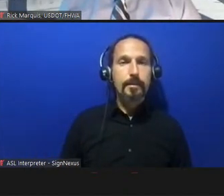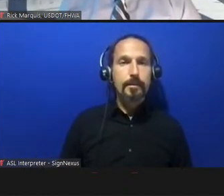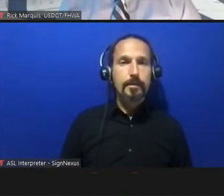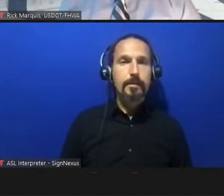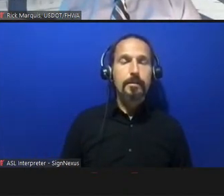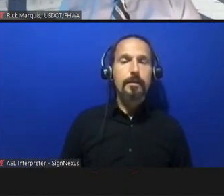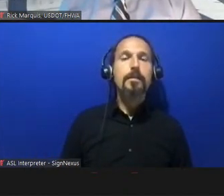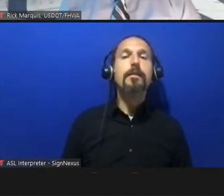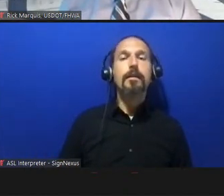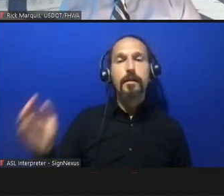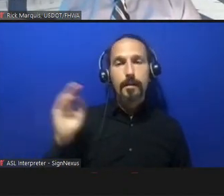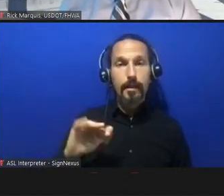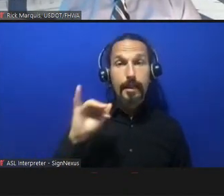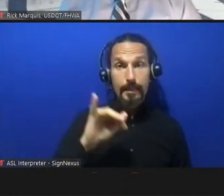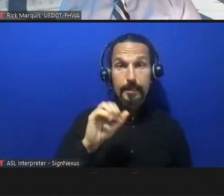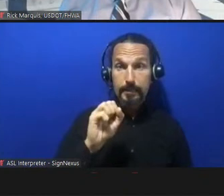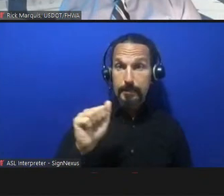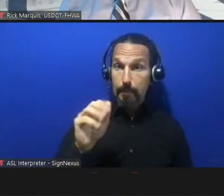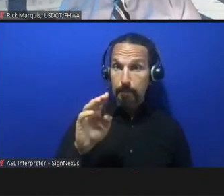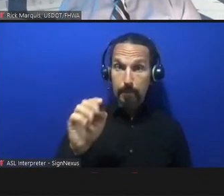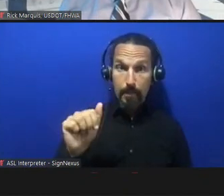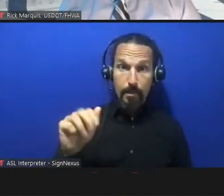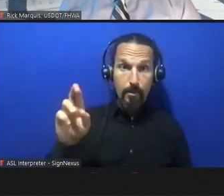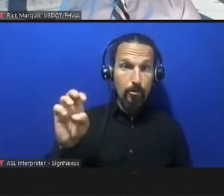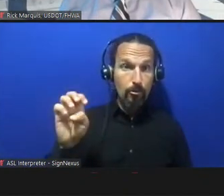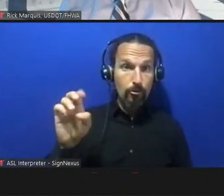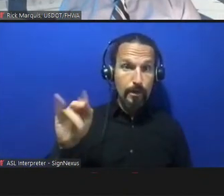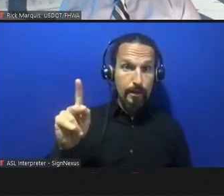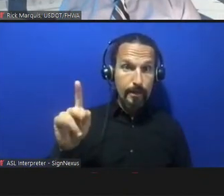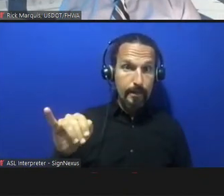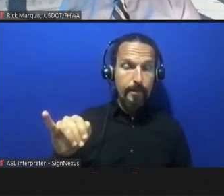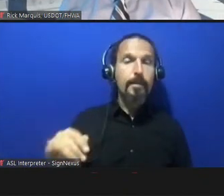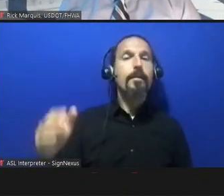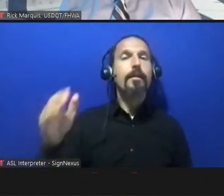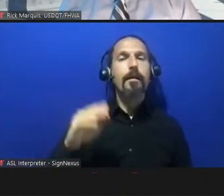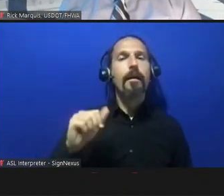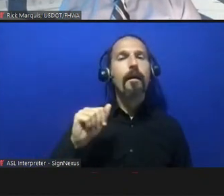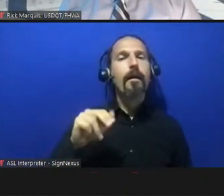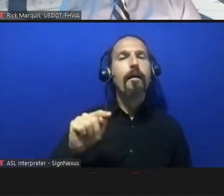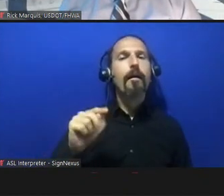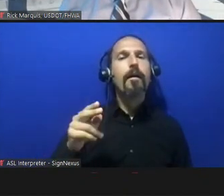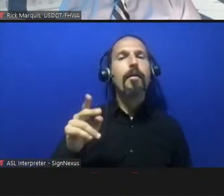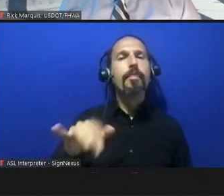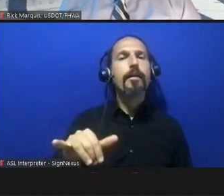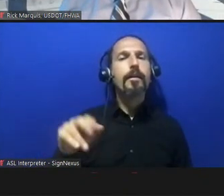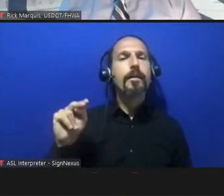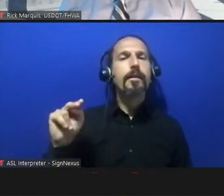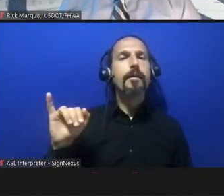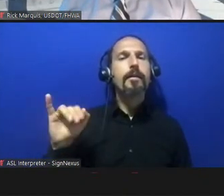our next speaker is isabella ricci followed by anthony nichols